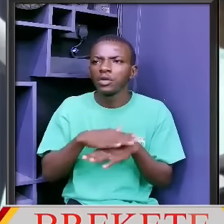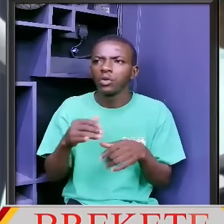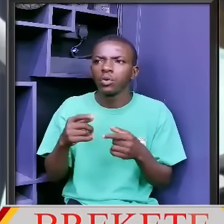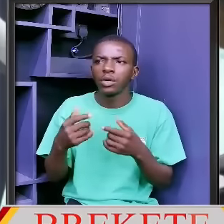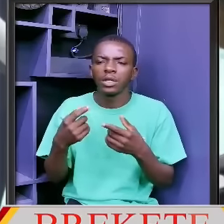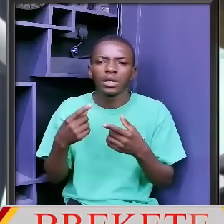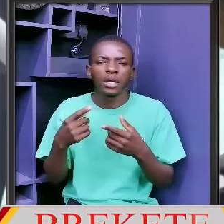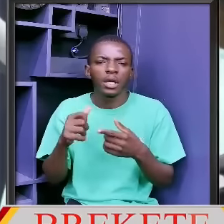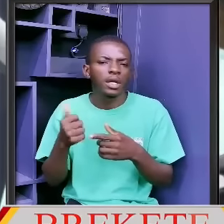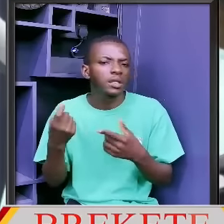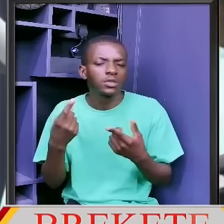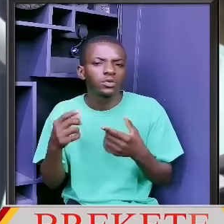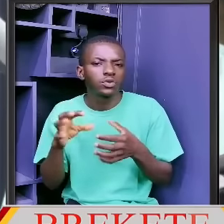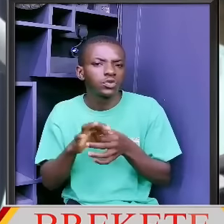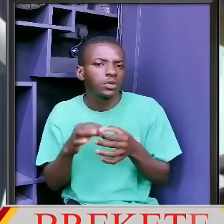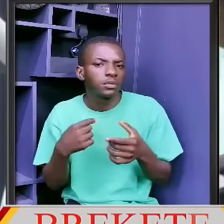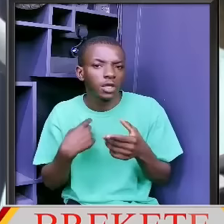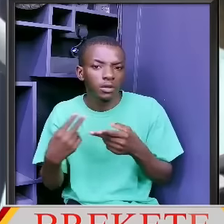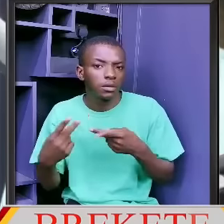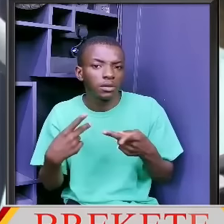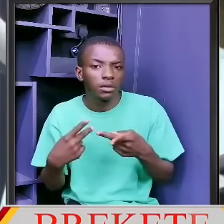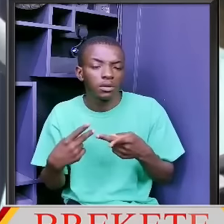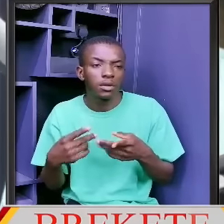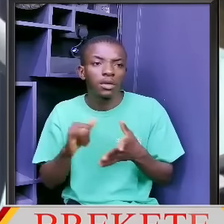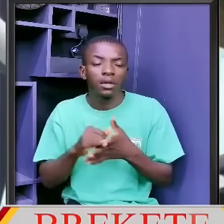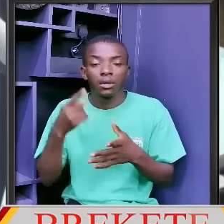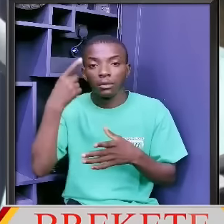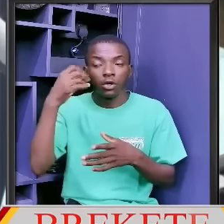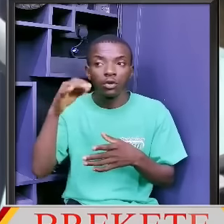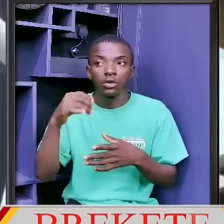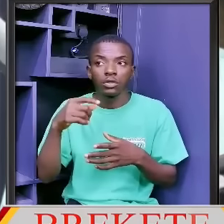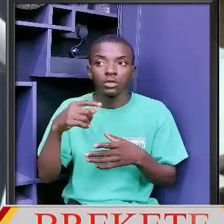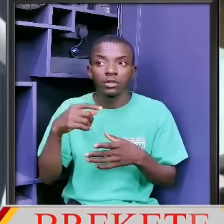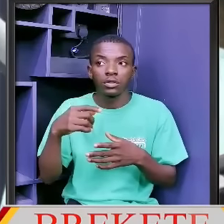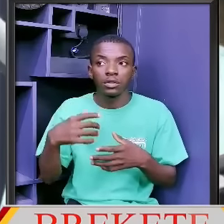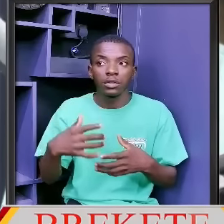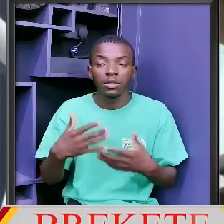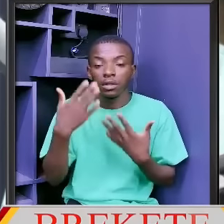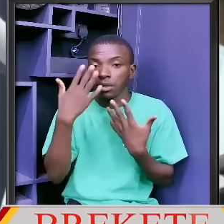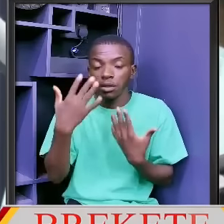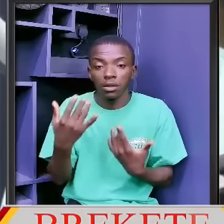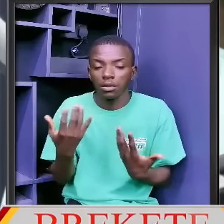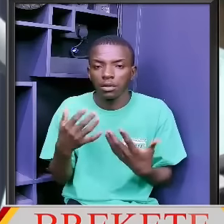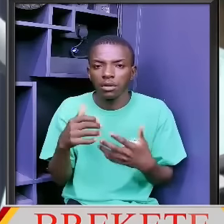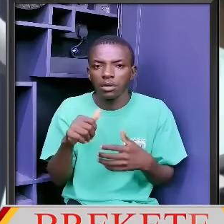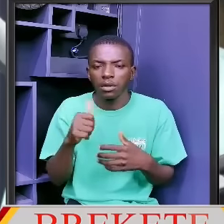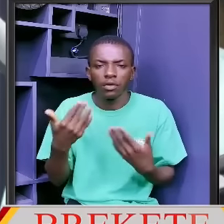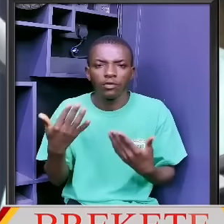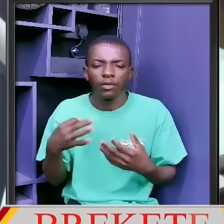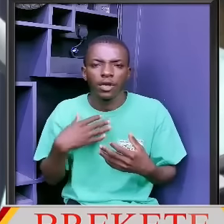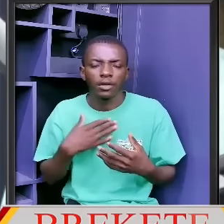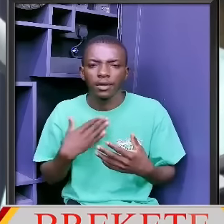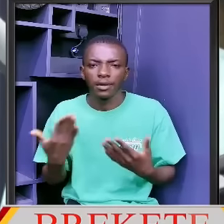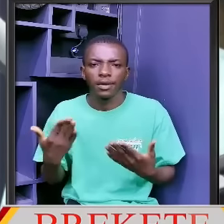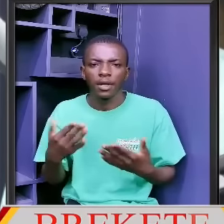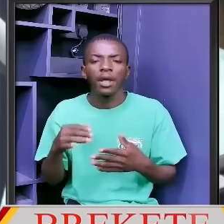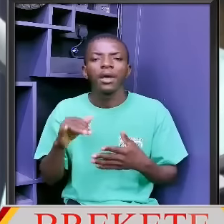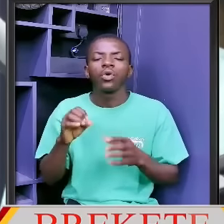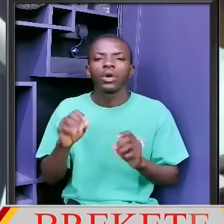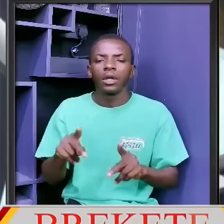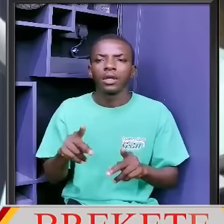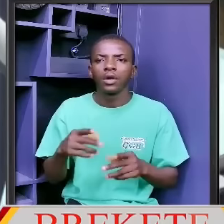want anything to join me and you. Say, now because of me, you go to vex or anything, or any of my things. I said to her, I